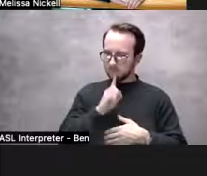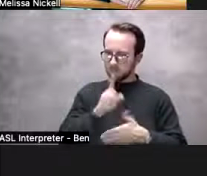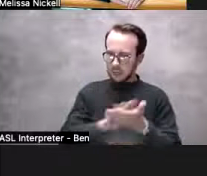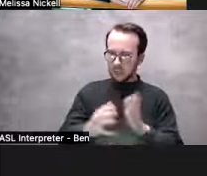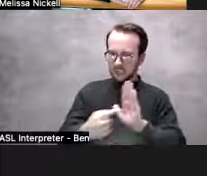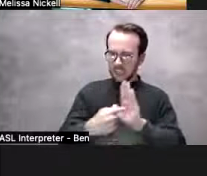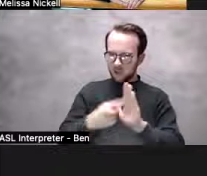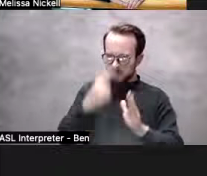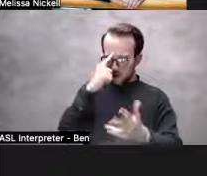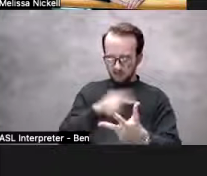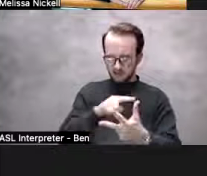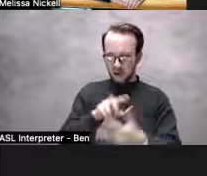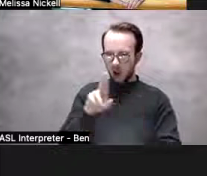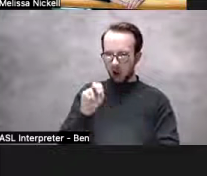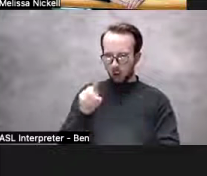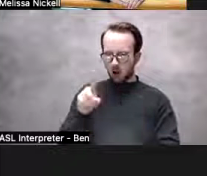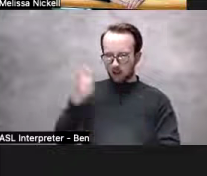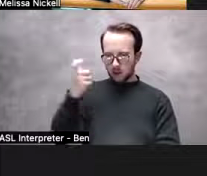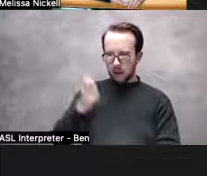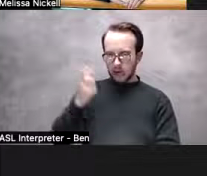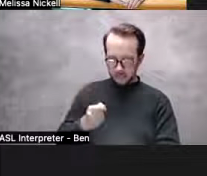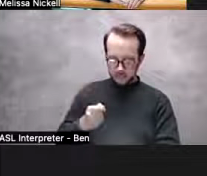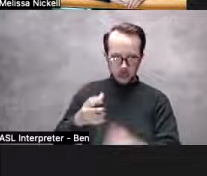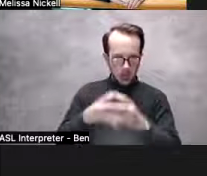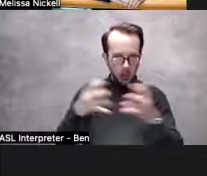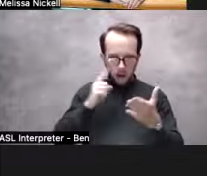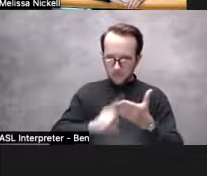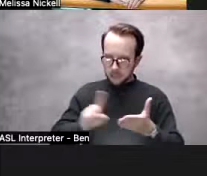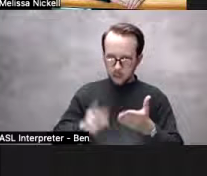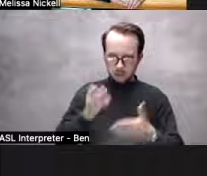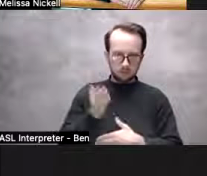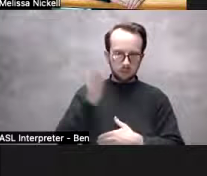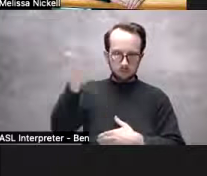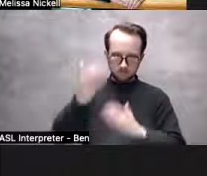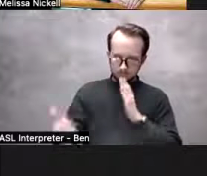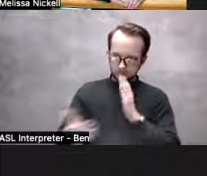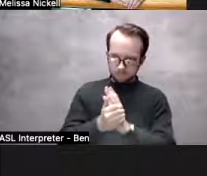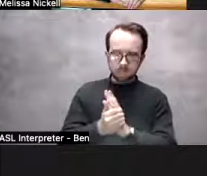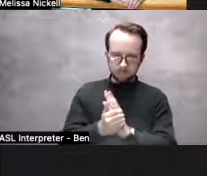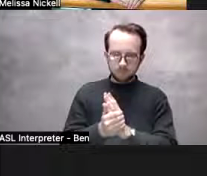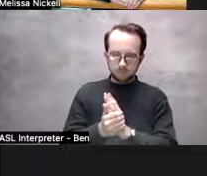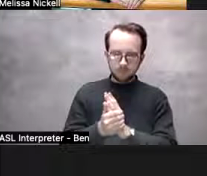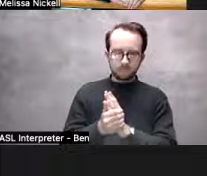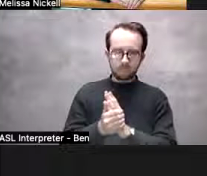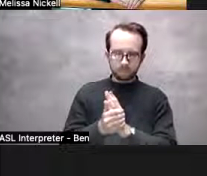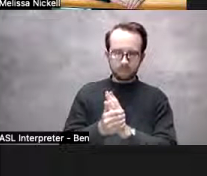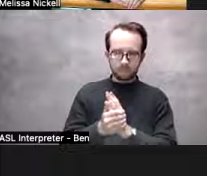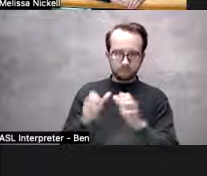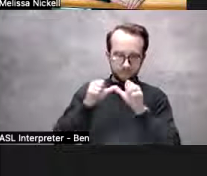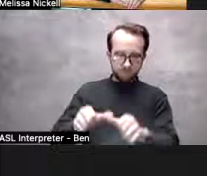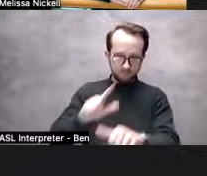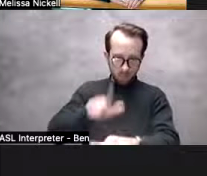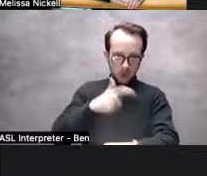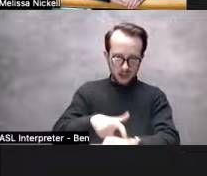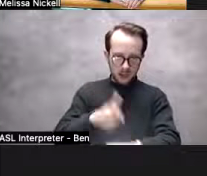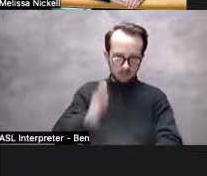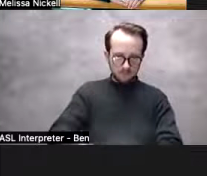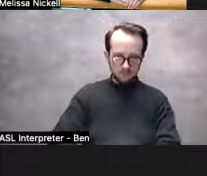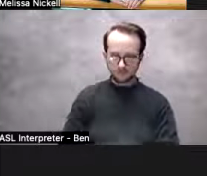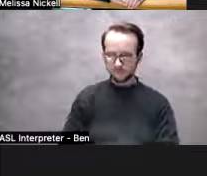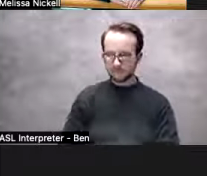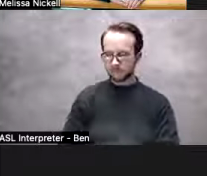grant that's has a lot of research being proposed over a long period of time. And